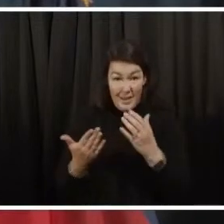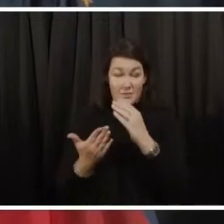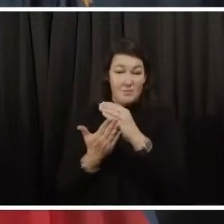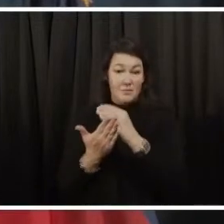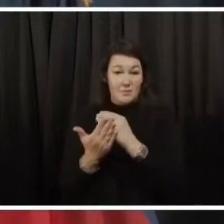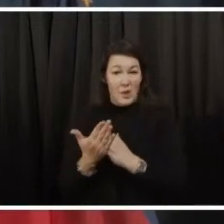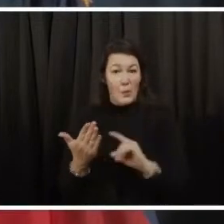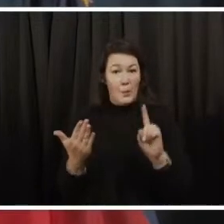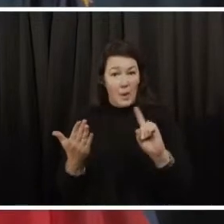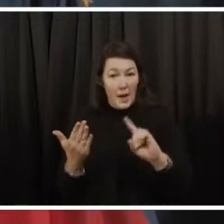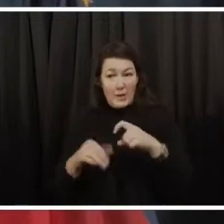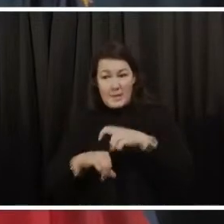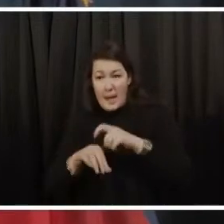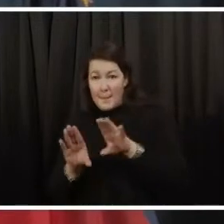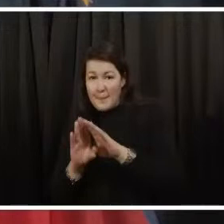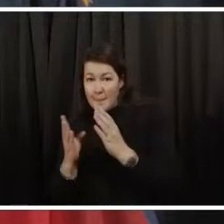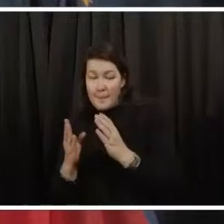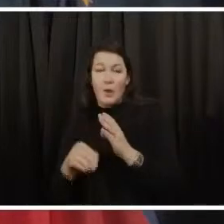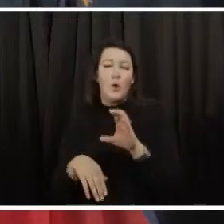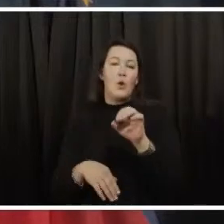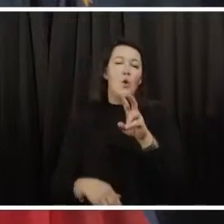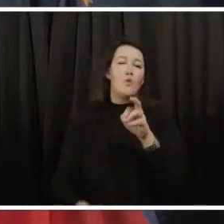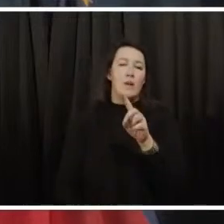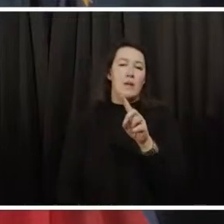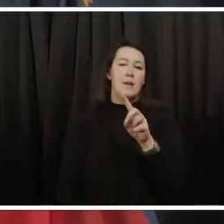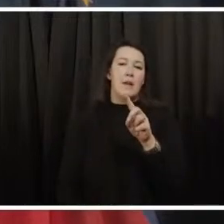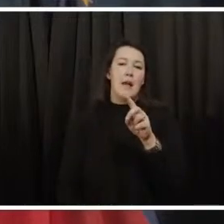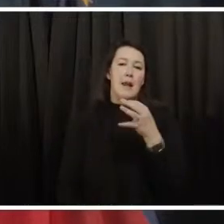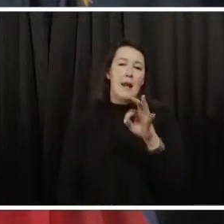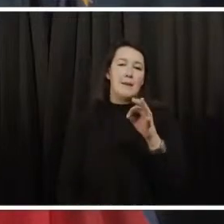vaccination clinic sites at